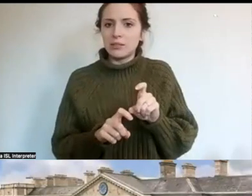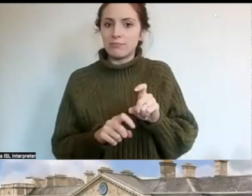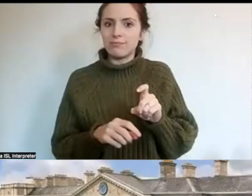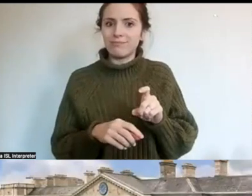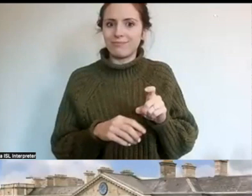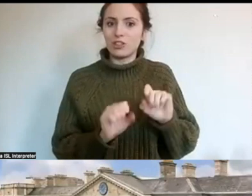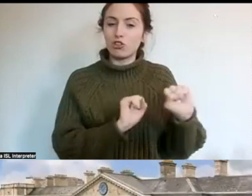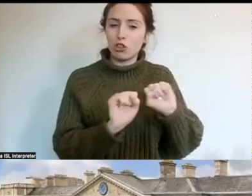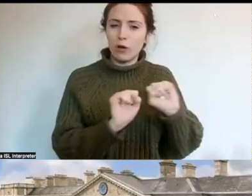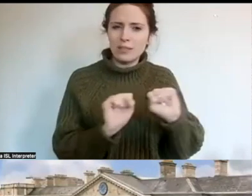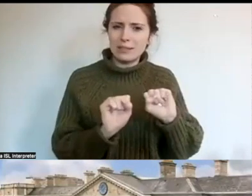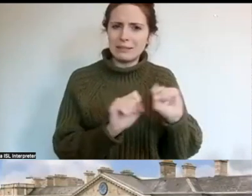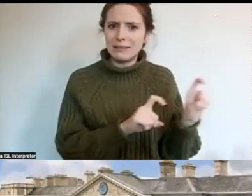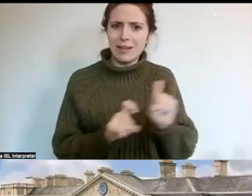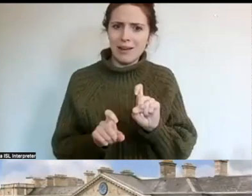in some manner. And even